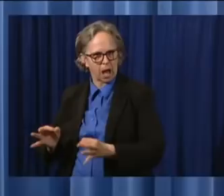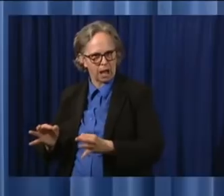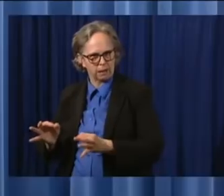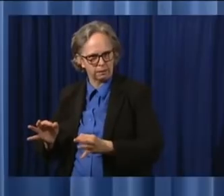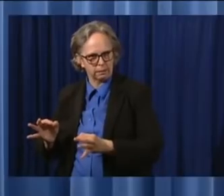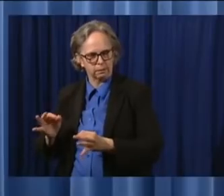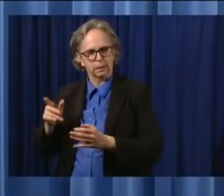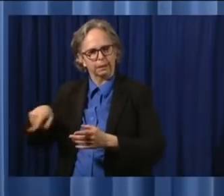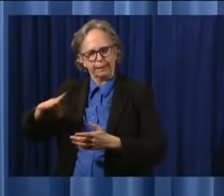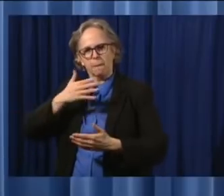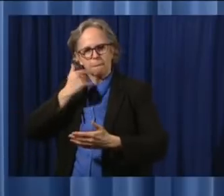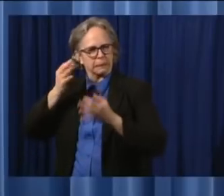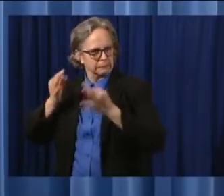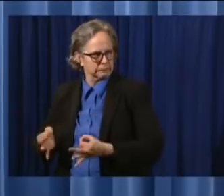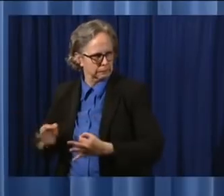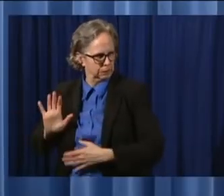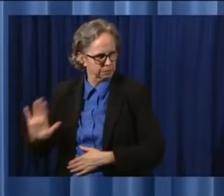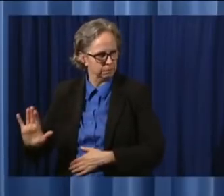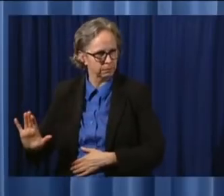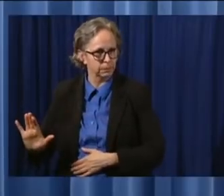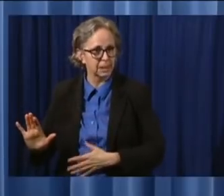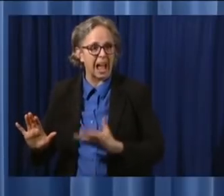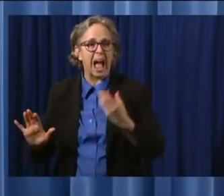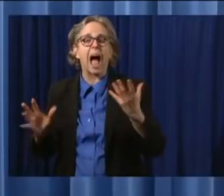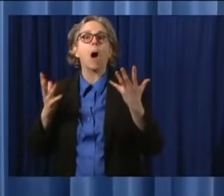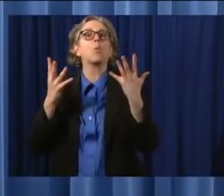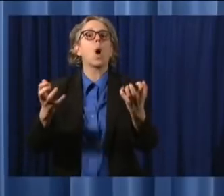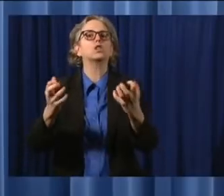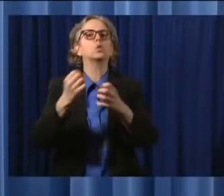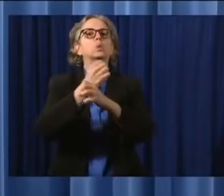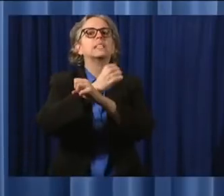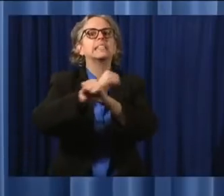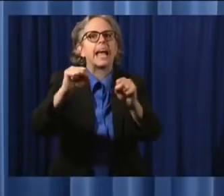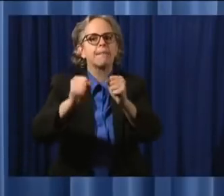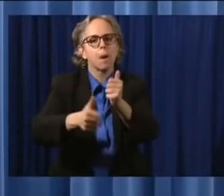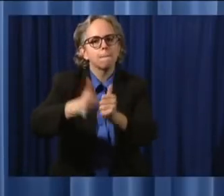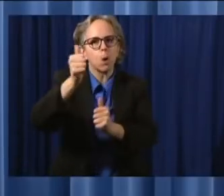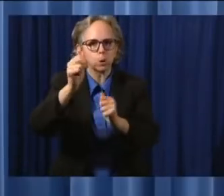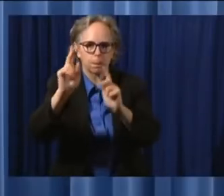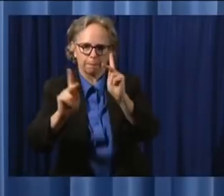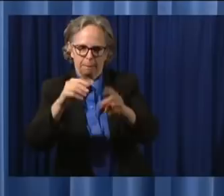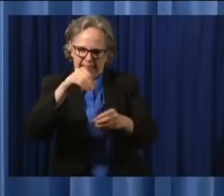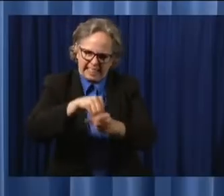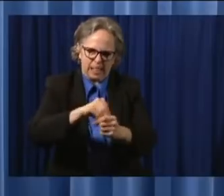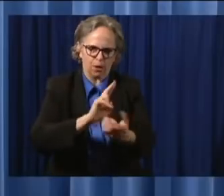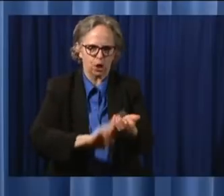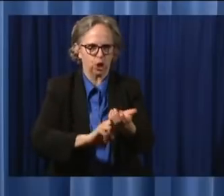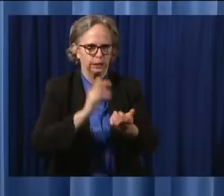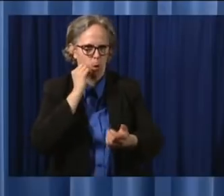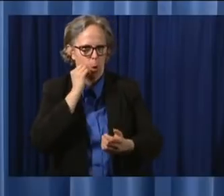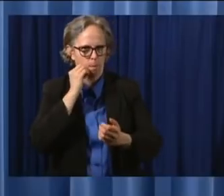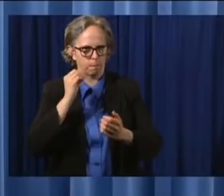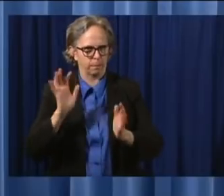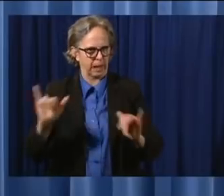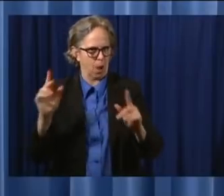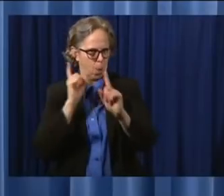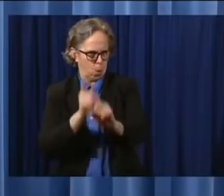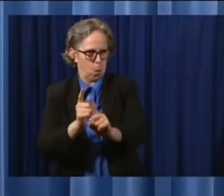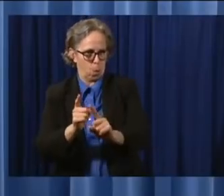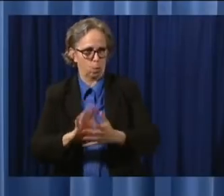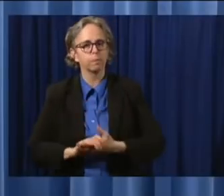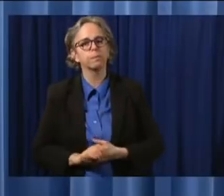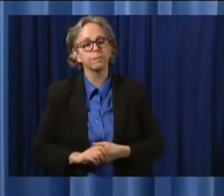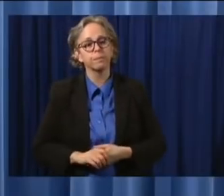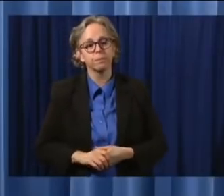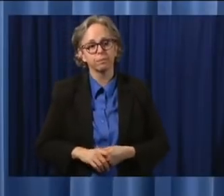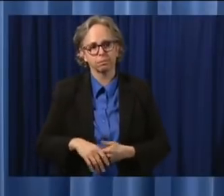the most lives. So all homes, our goal is to have all nursing homes tested. We fully realize, and we